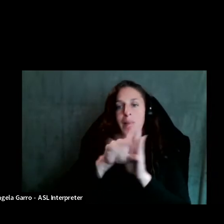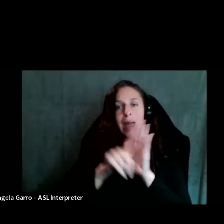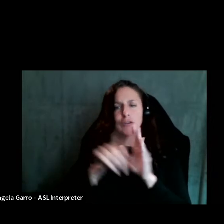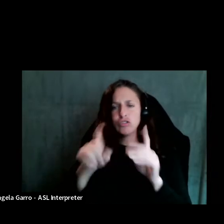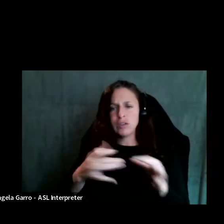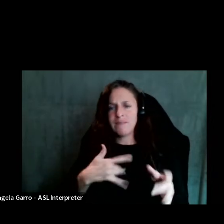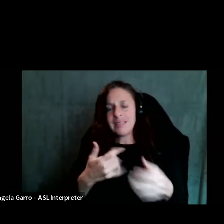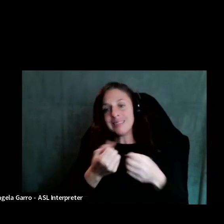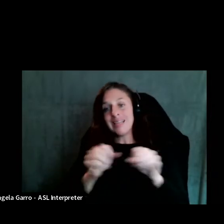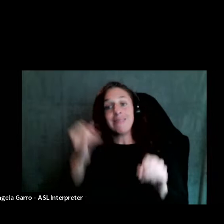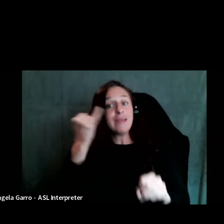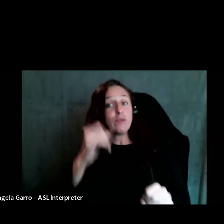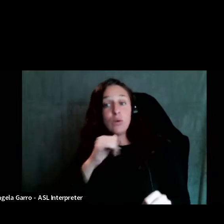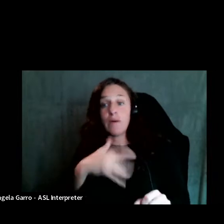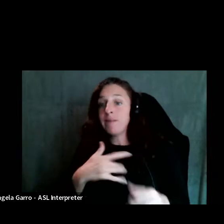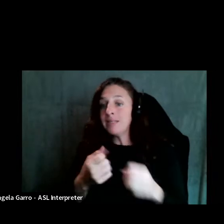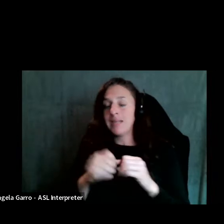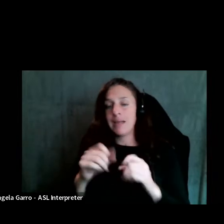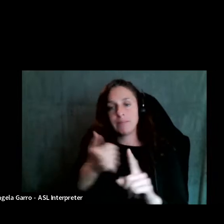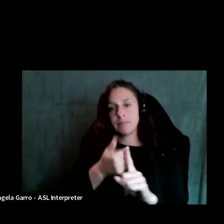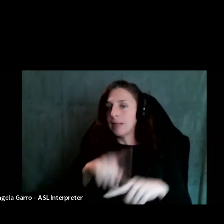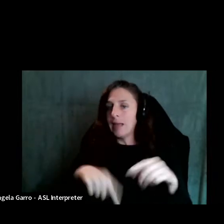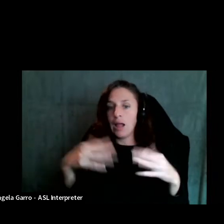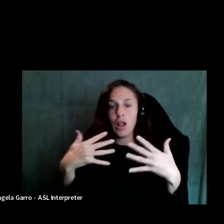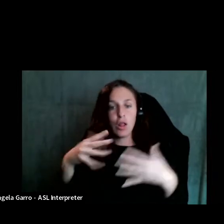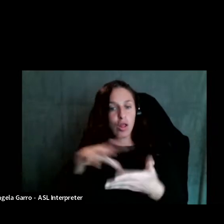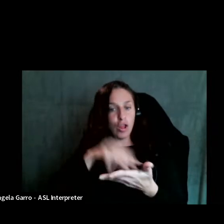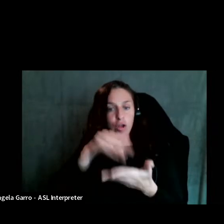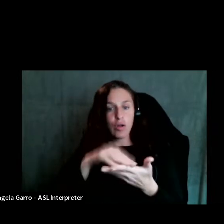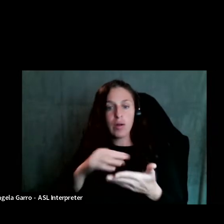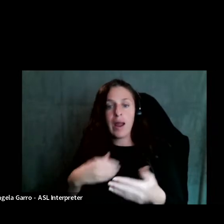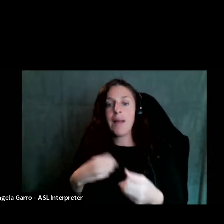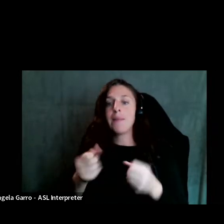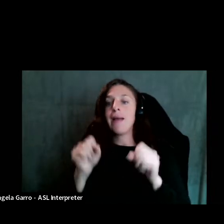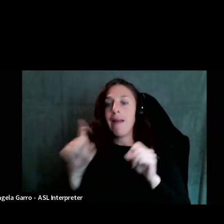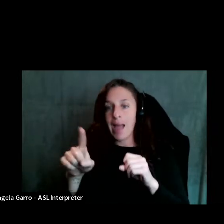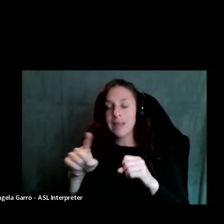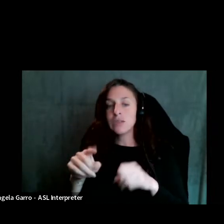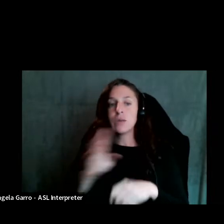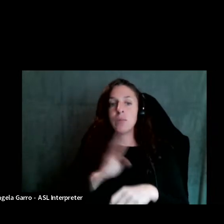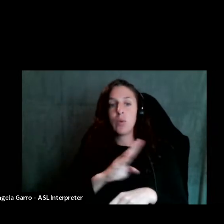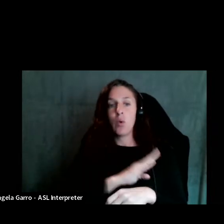feel safe, they can't learn. And so I'm here to ask the board to take a firm stance.